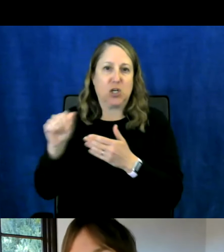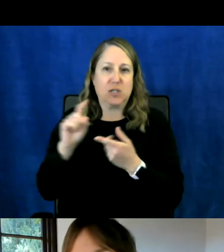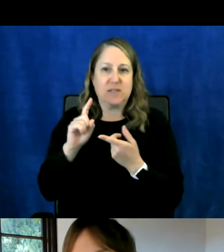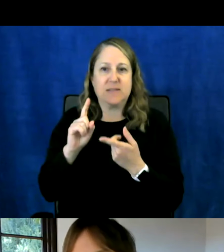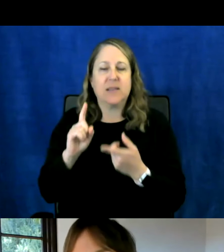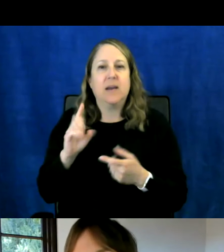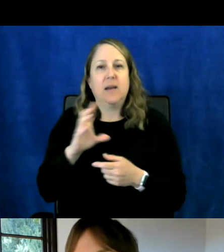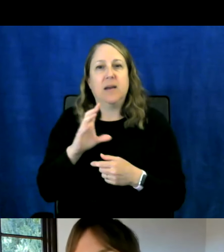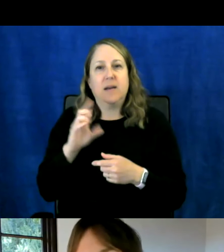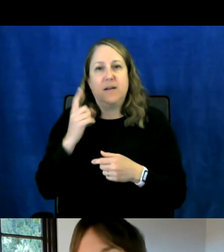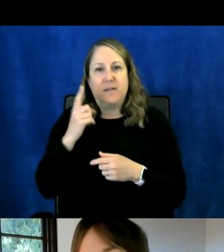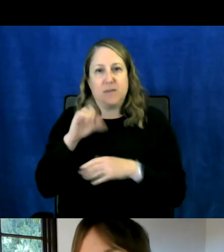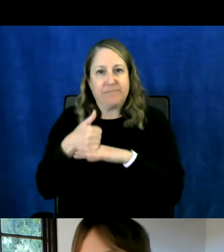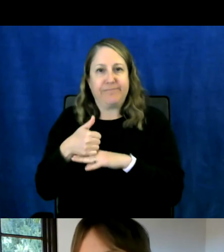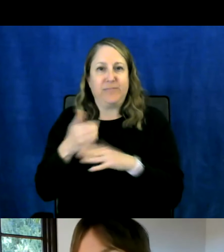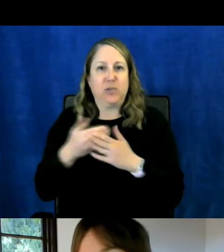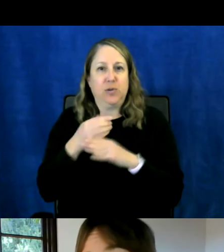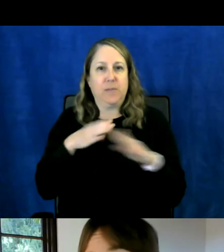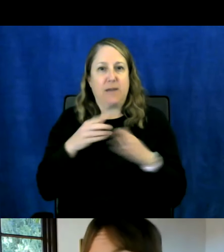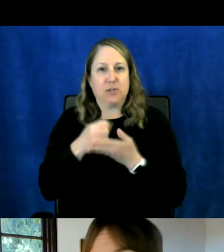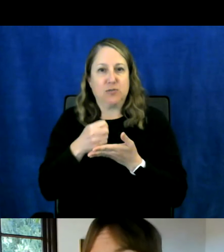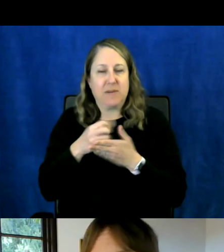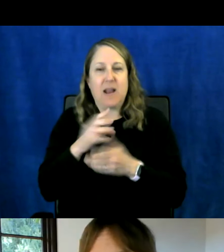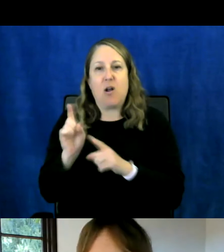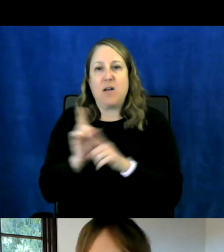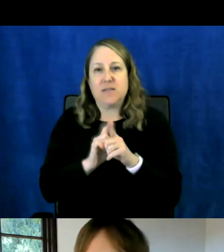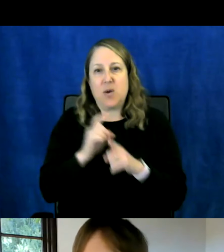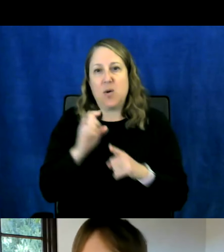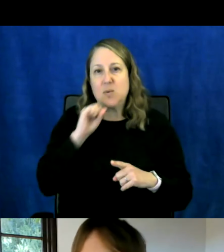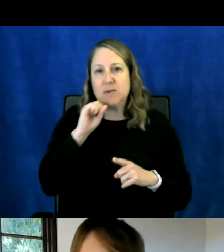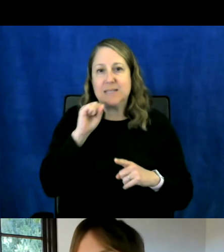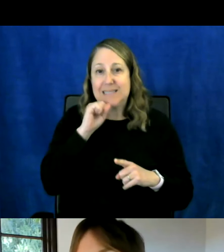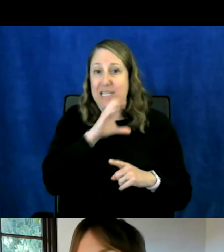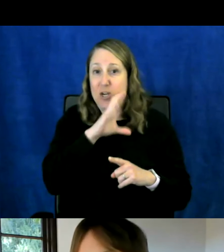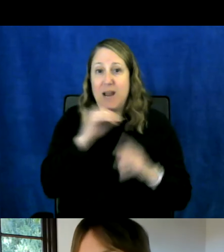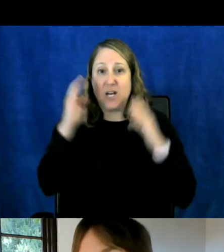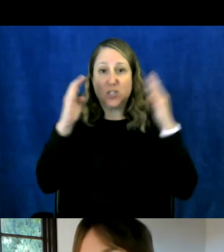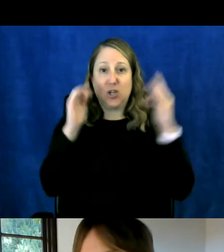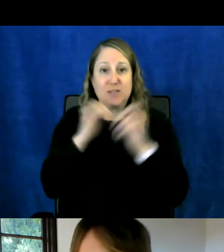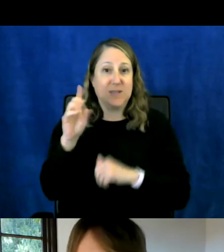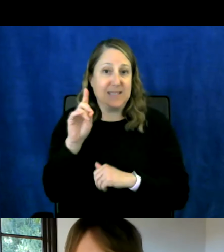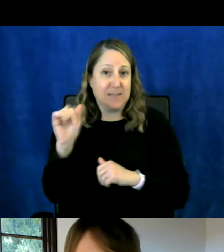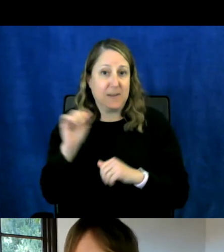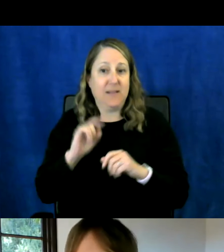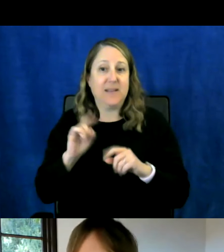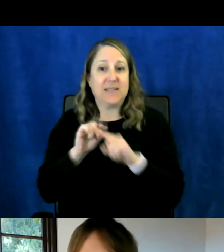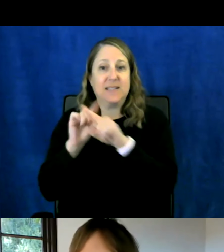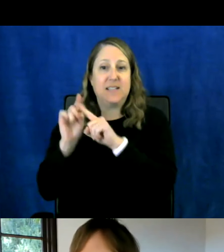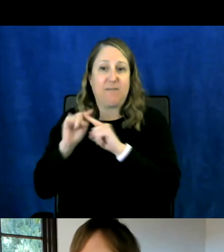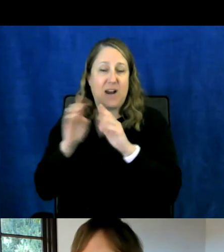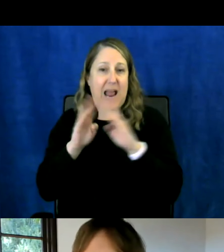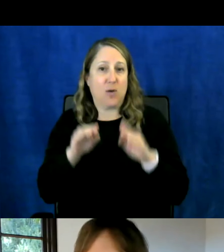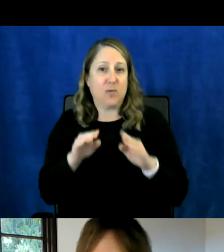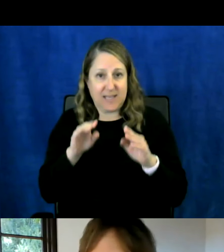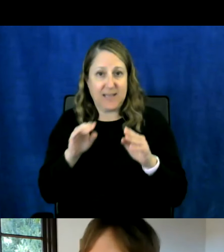as settings that can serve seniors and adults with disabilities in a variety of housing settings, including assisted